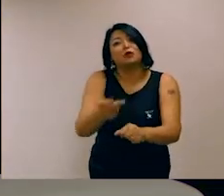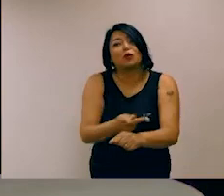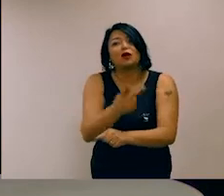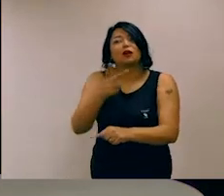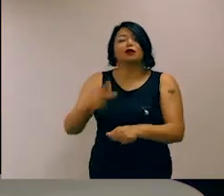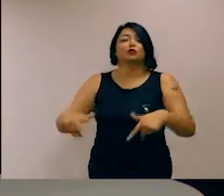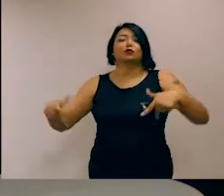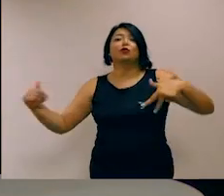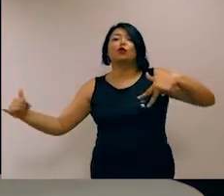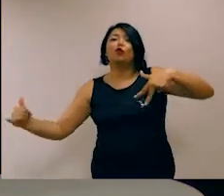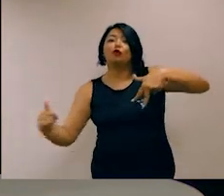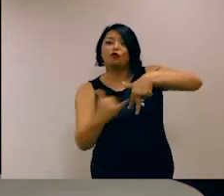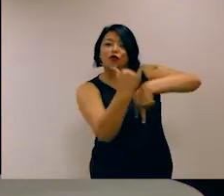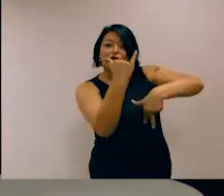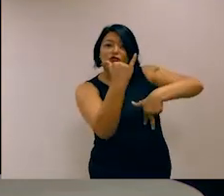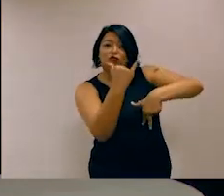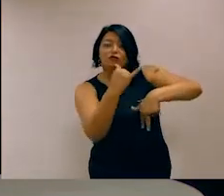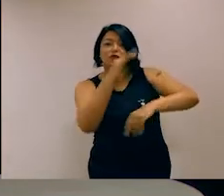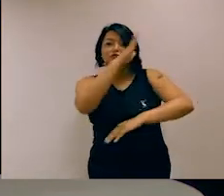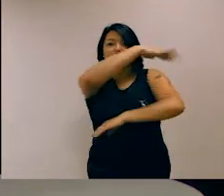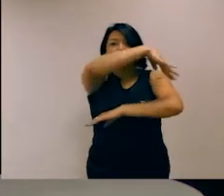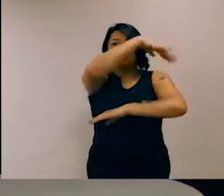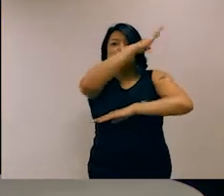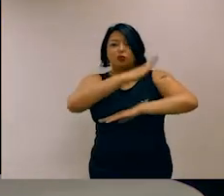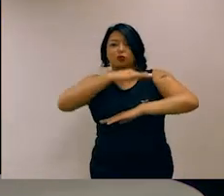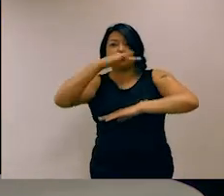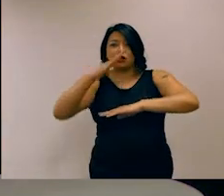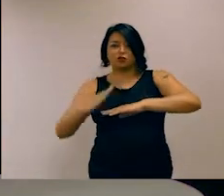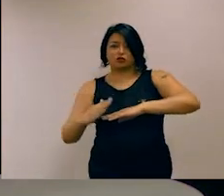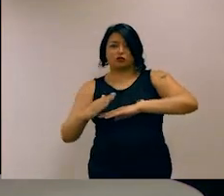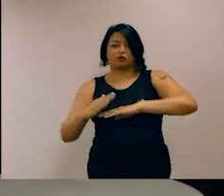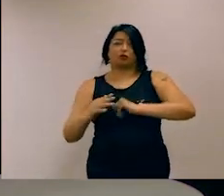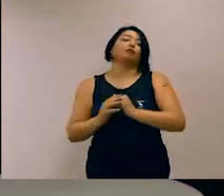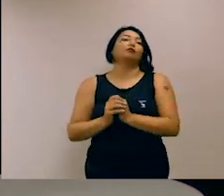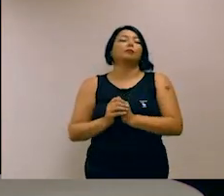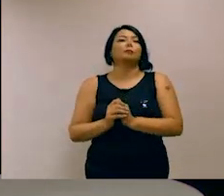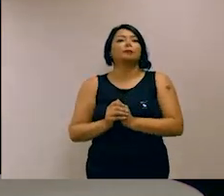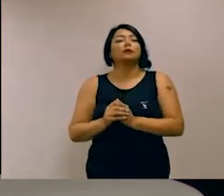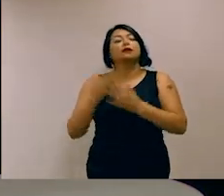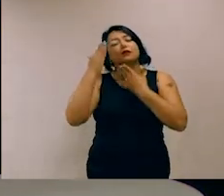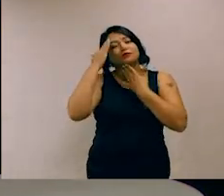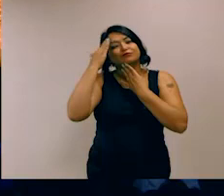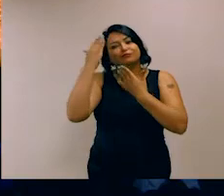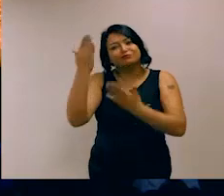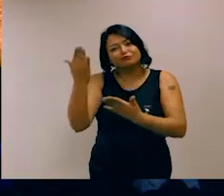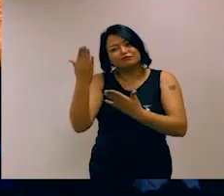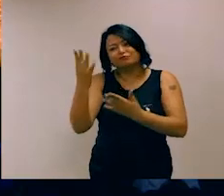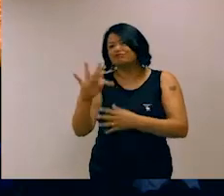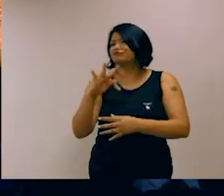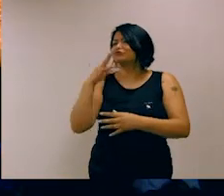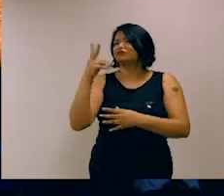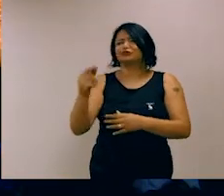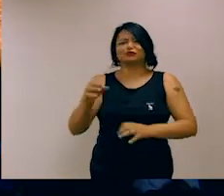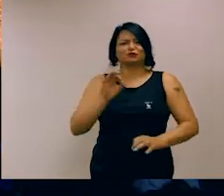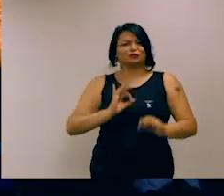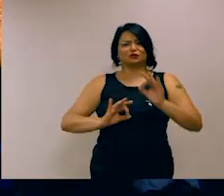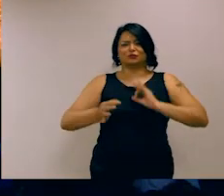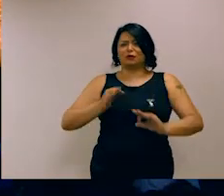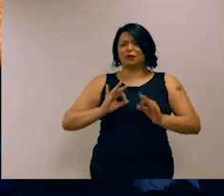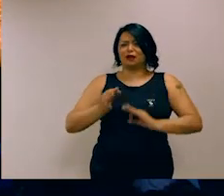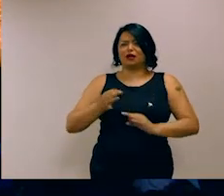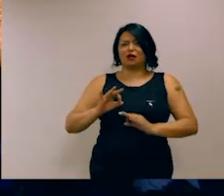day of rescue and search and rescue now in Minas Gerais. Thank you for the invitation. Thank you to